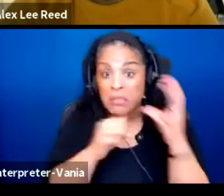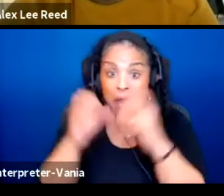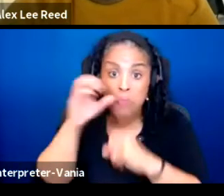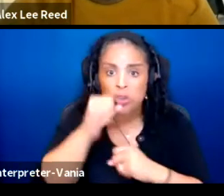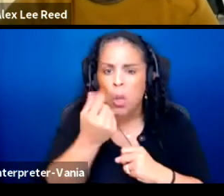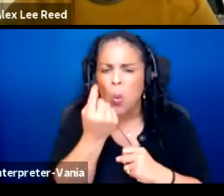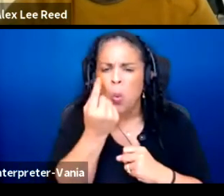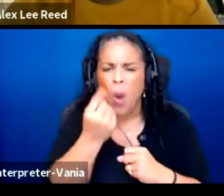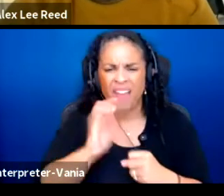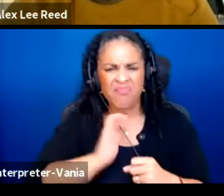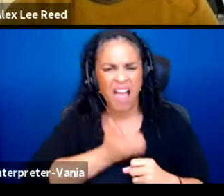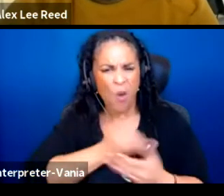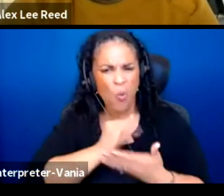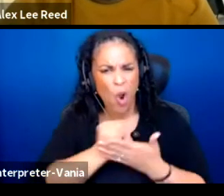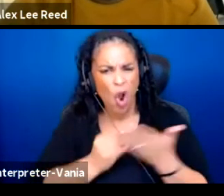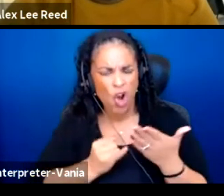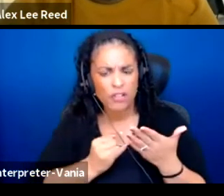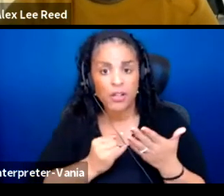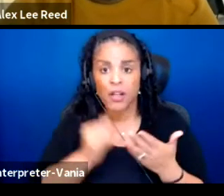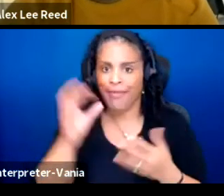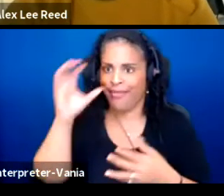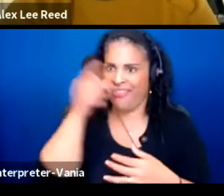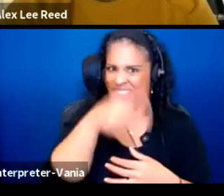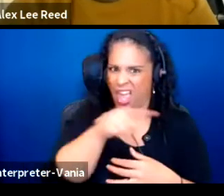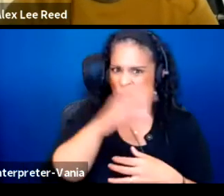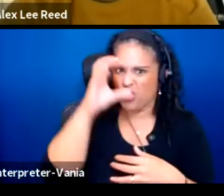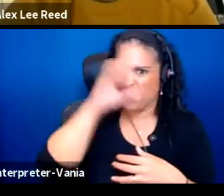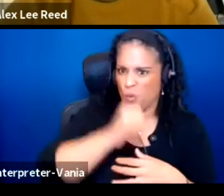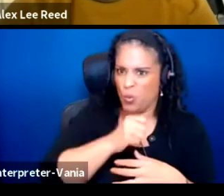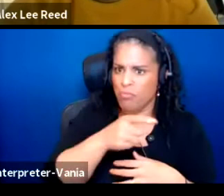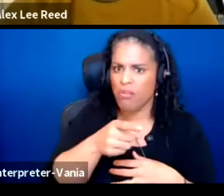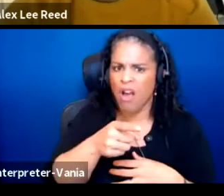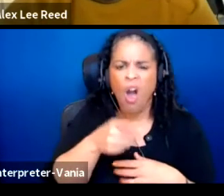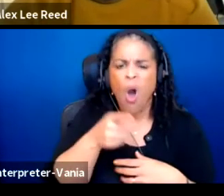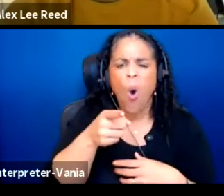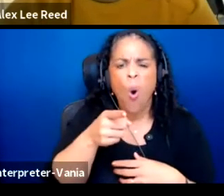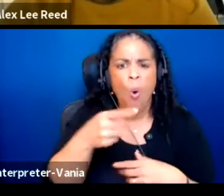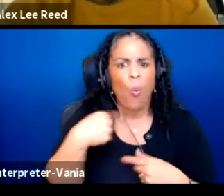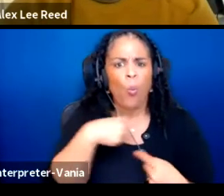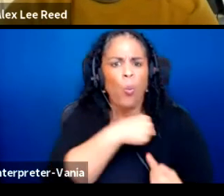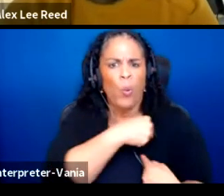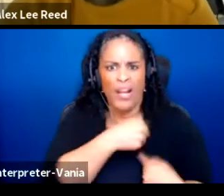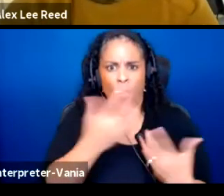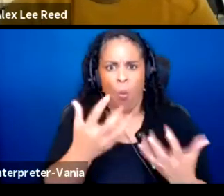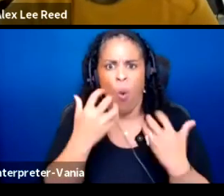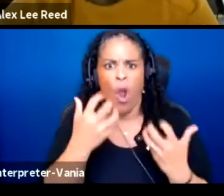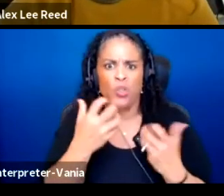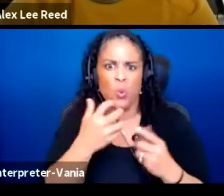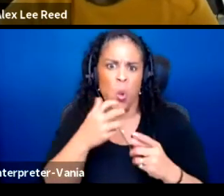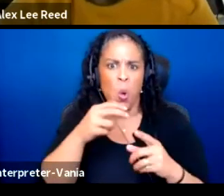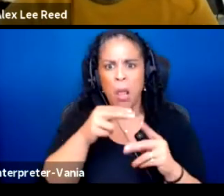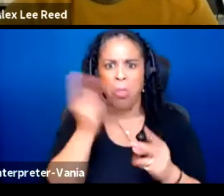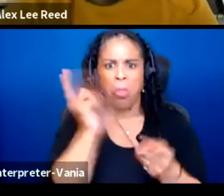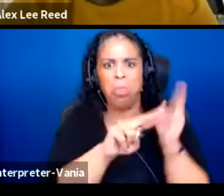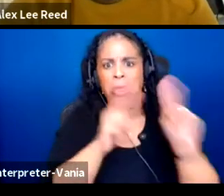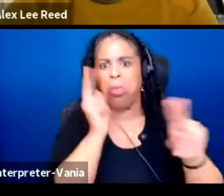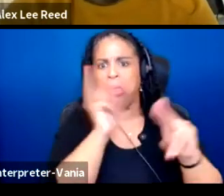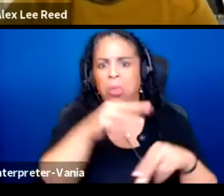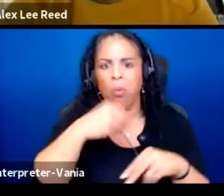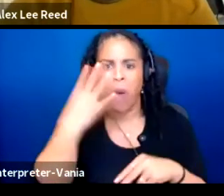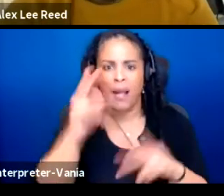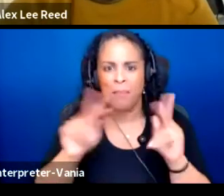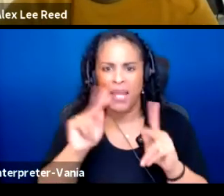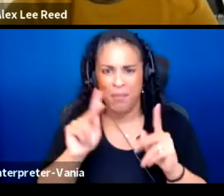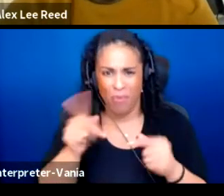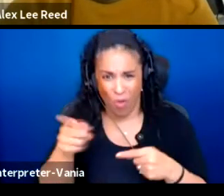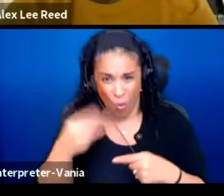art is, they assume that all it is a chance to bang on white people. Like white people are the center of everything